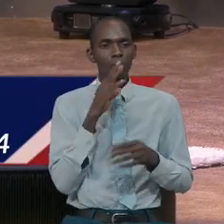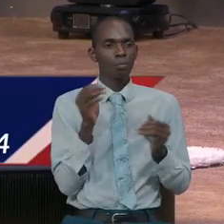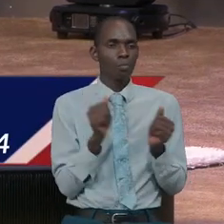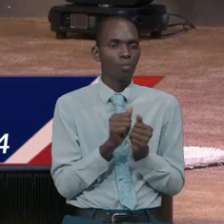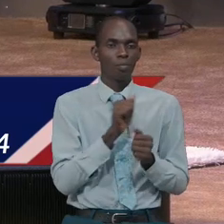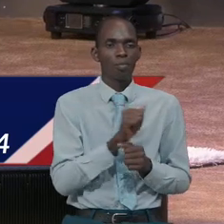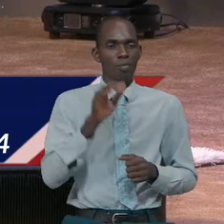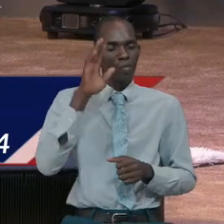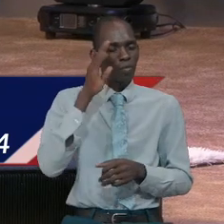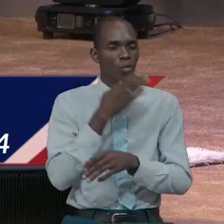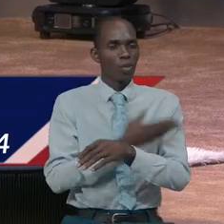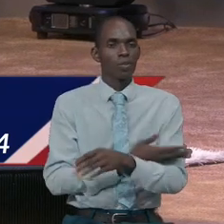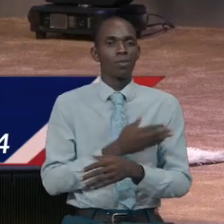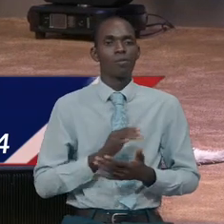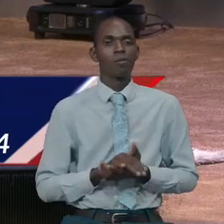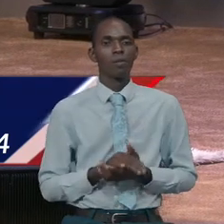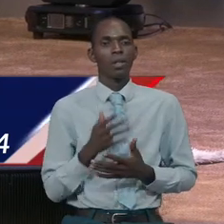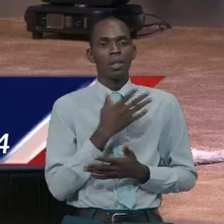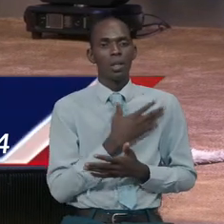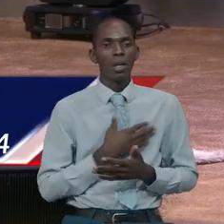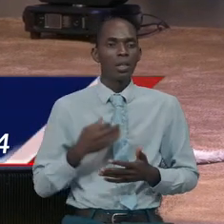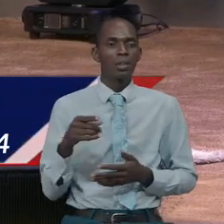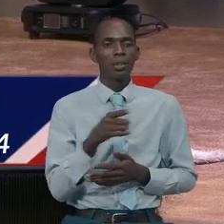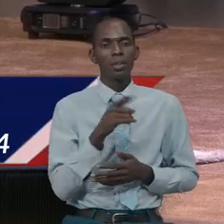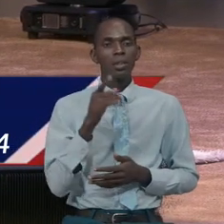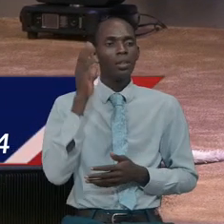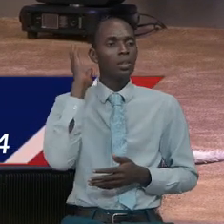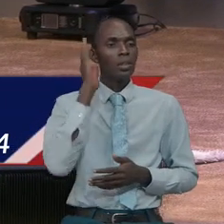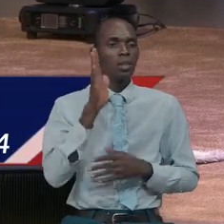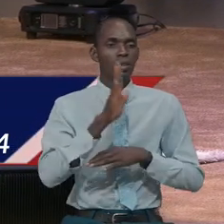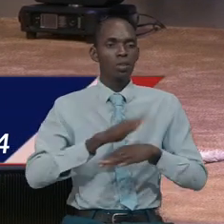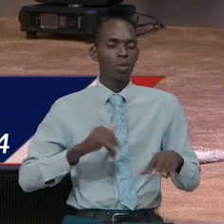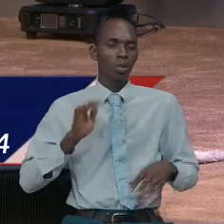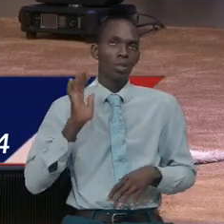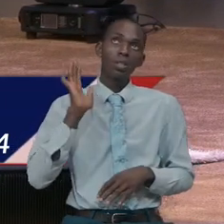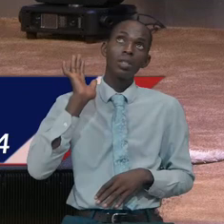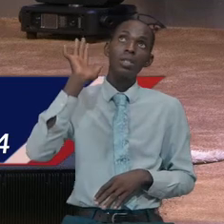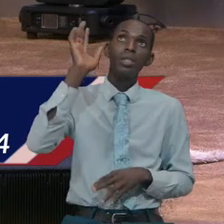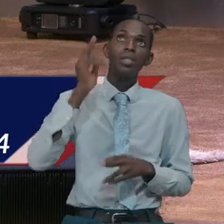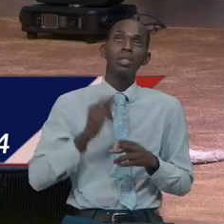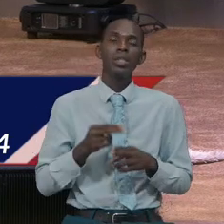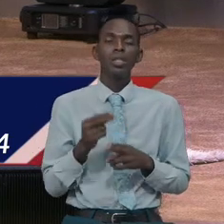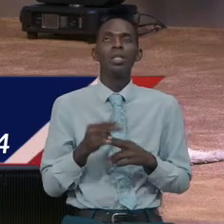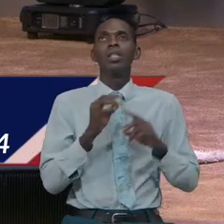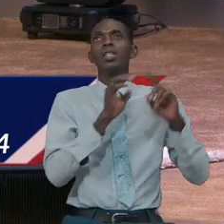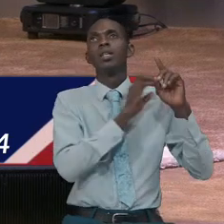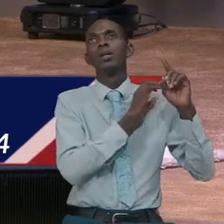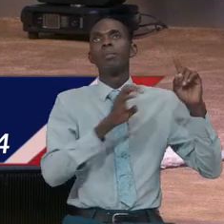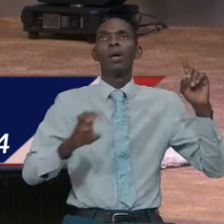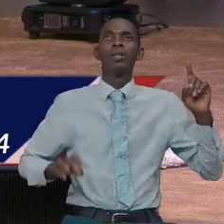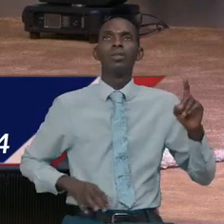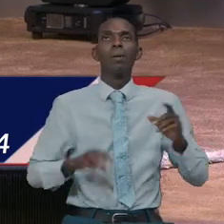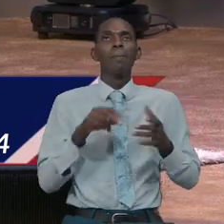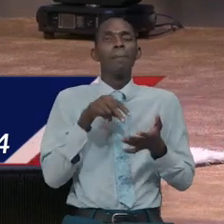bring forth a son, and they shall call his name Emmanuel, which